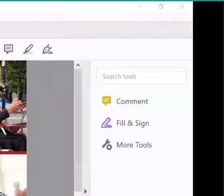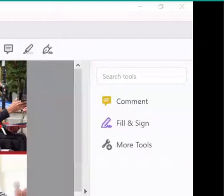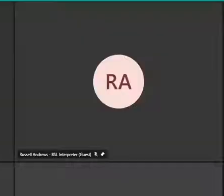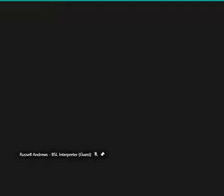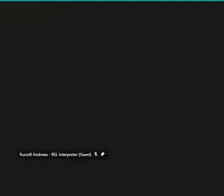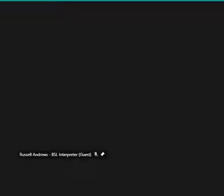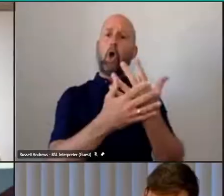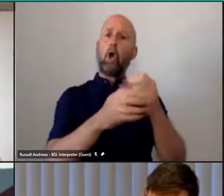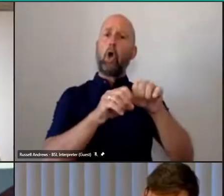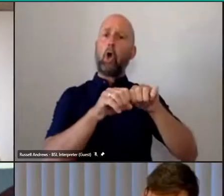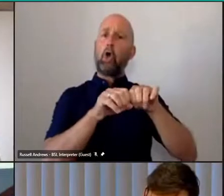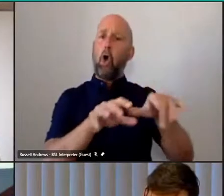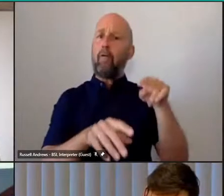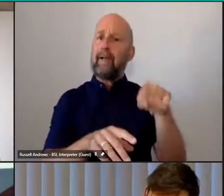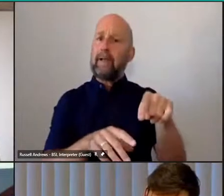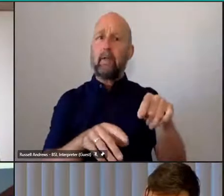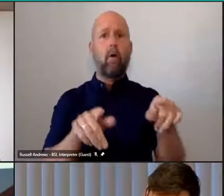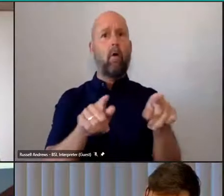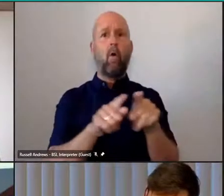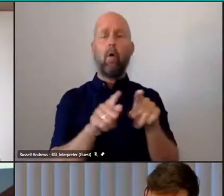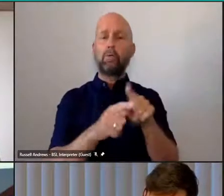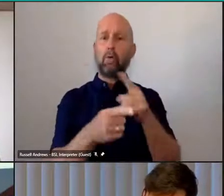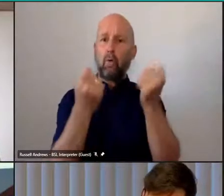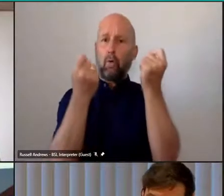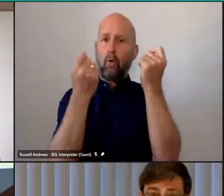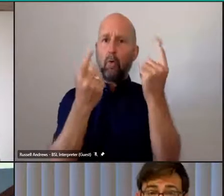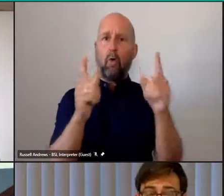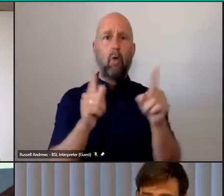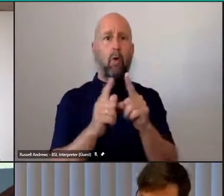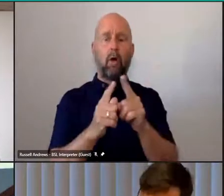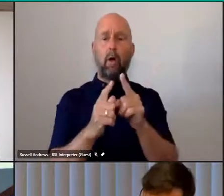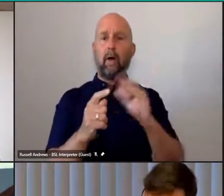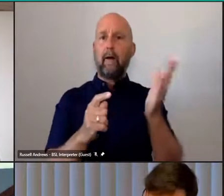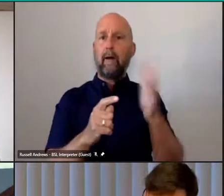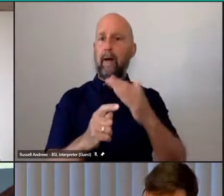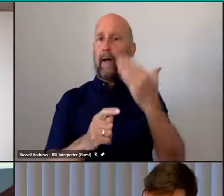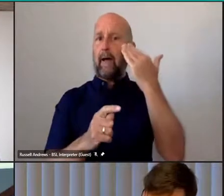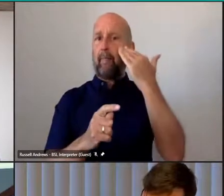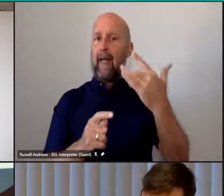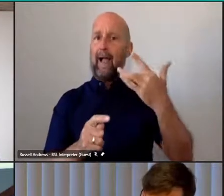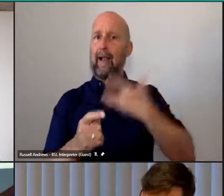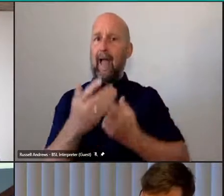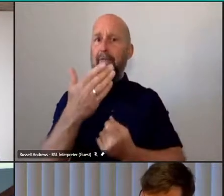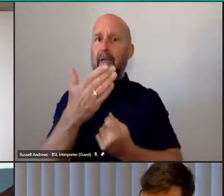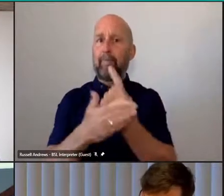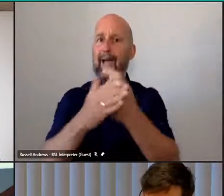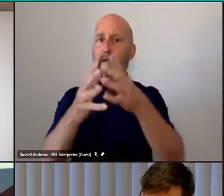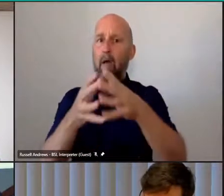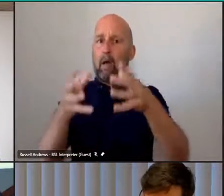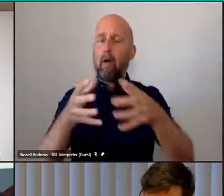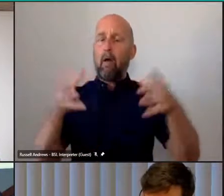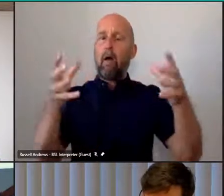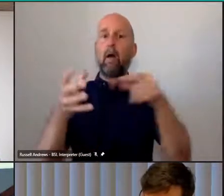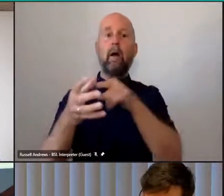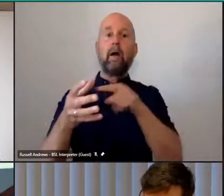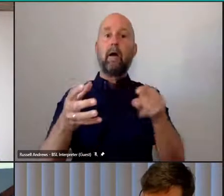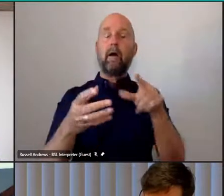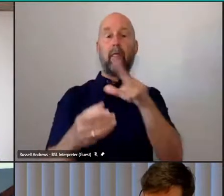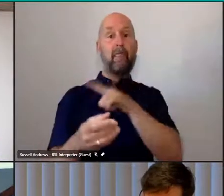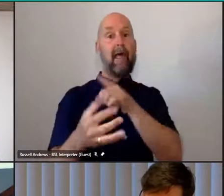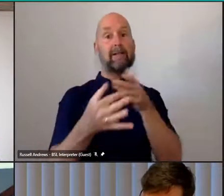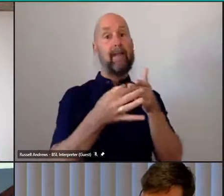COVID and the awakenings caused by the resurgence of the Black Lives Matter movement have been the guiding stars for our